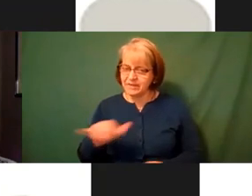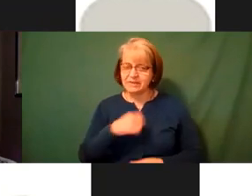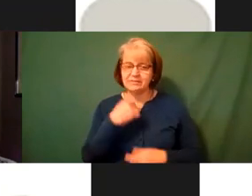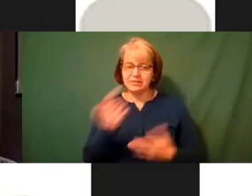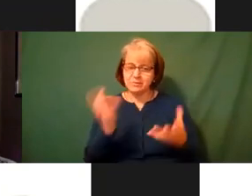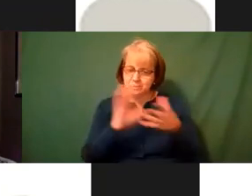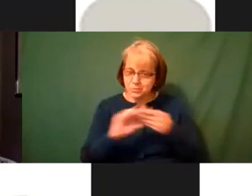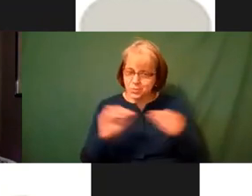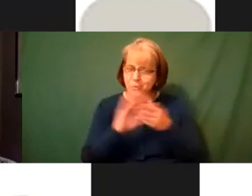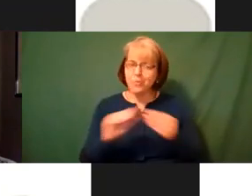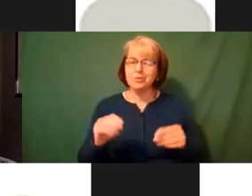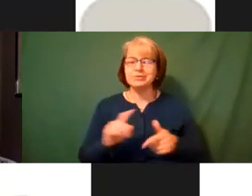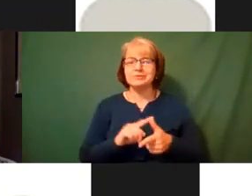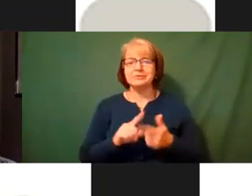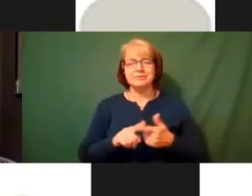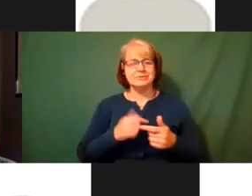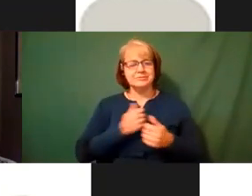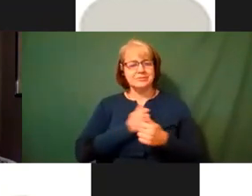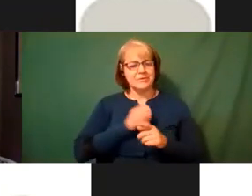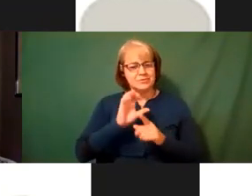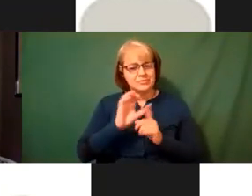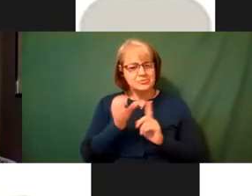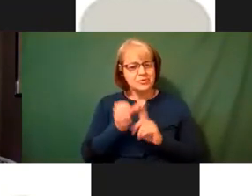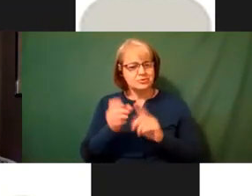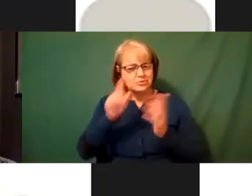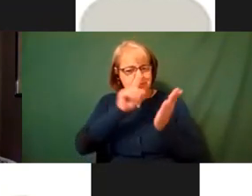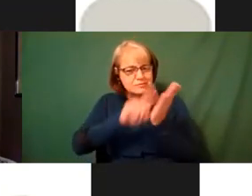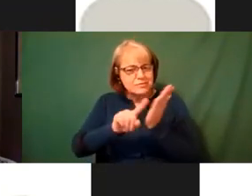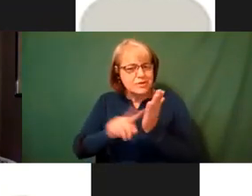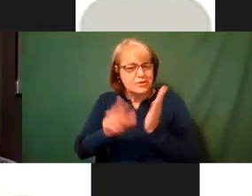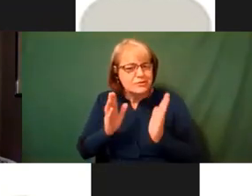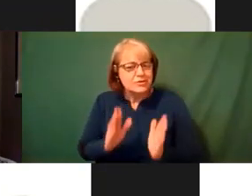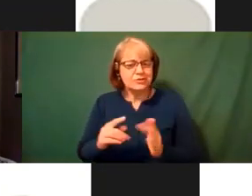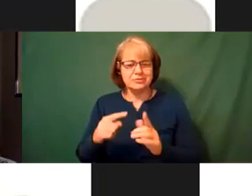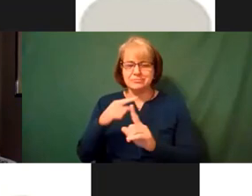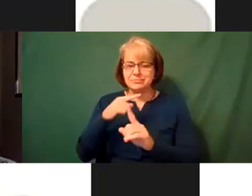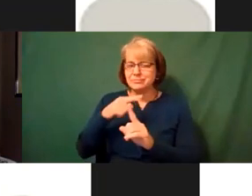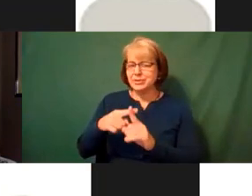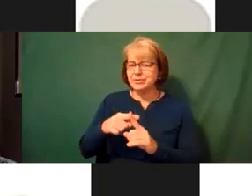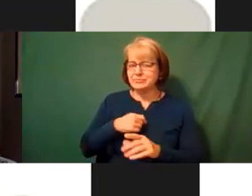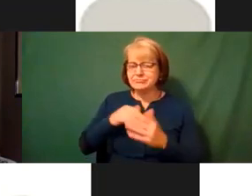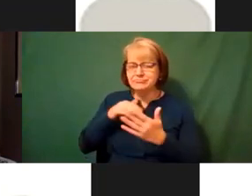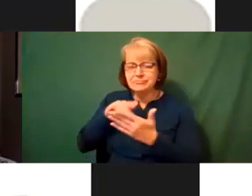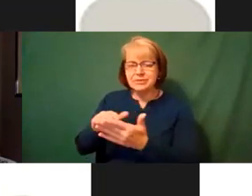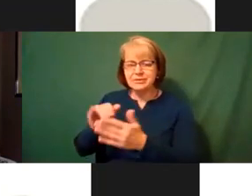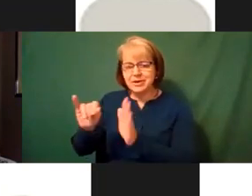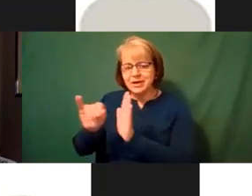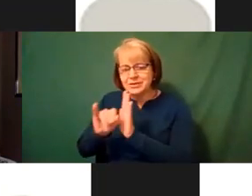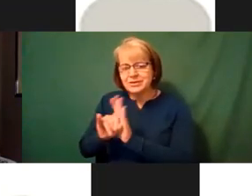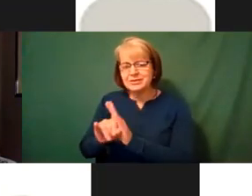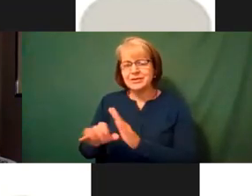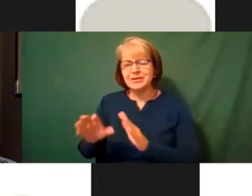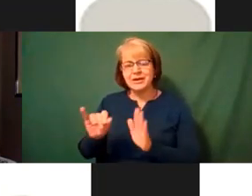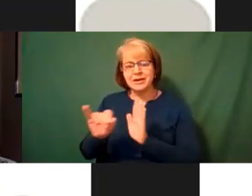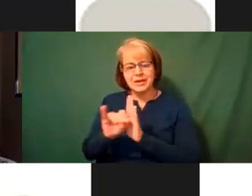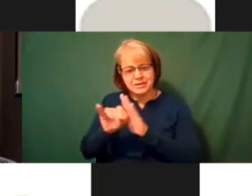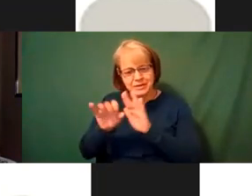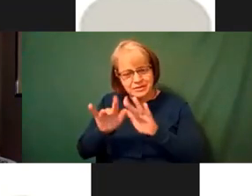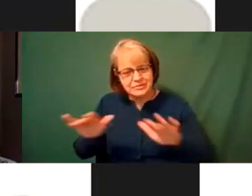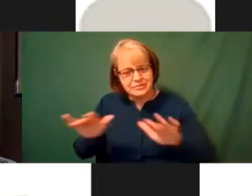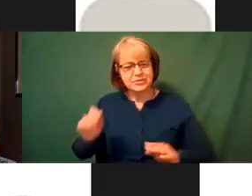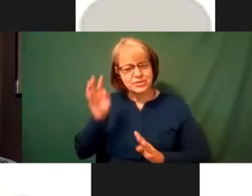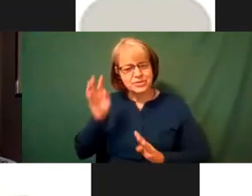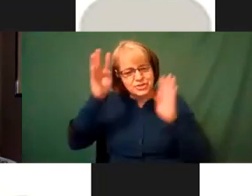geographer. She's deeply interested in issues related to identity, difference, creativity,